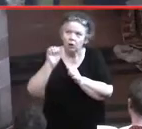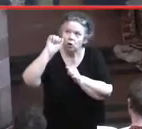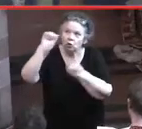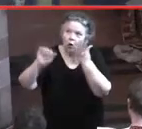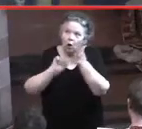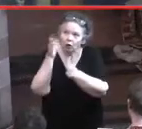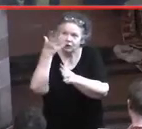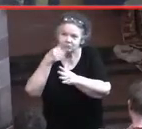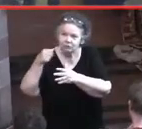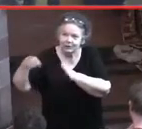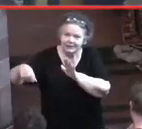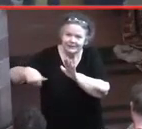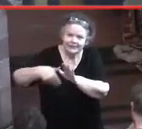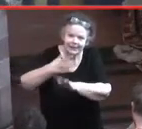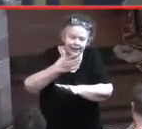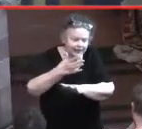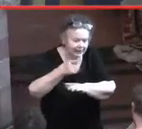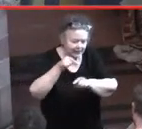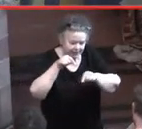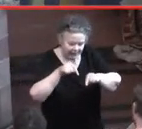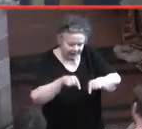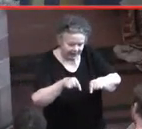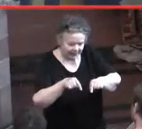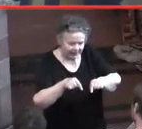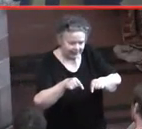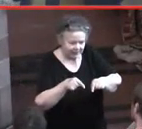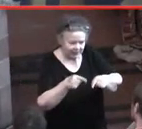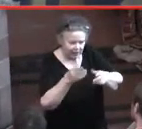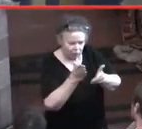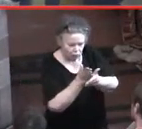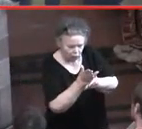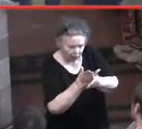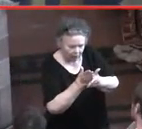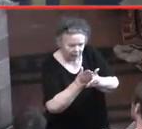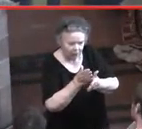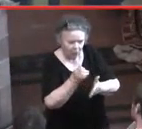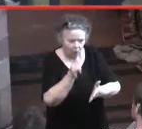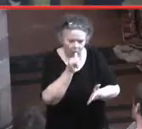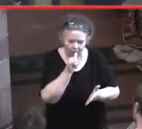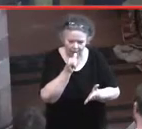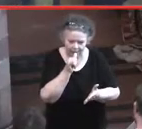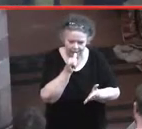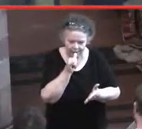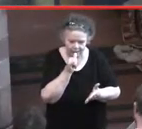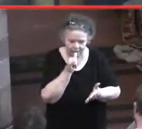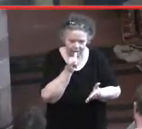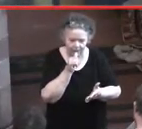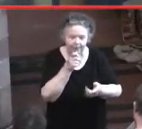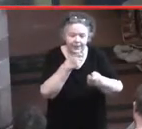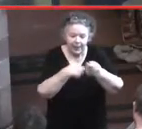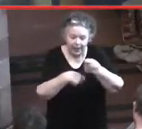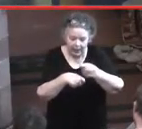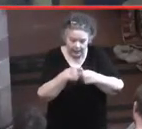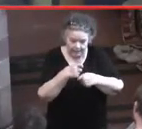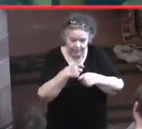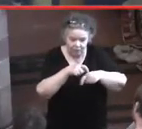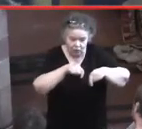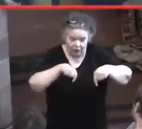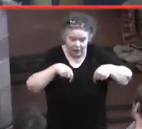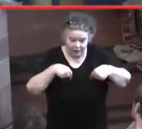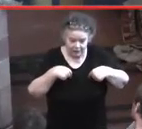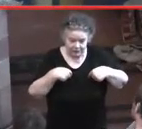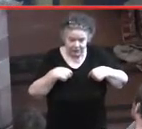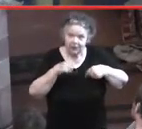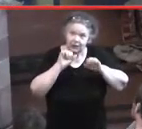Holy Spirit that these gifts of bread and wine may be for us